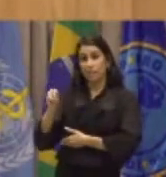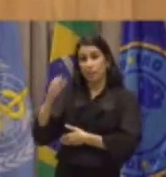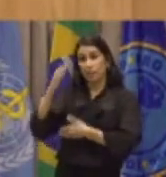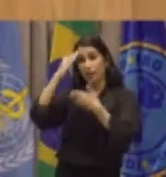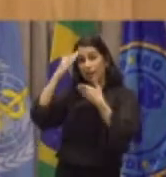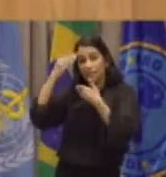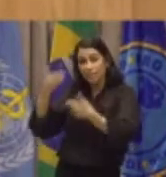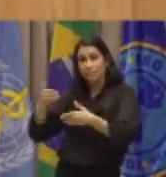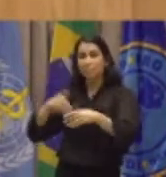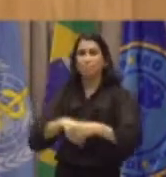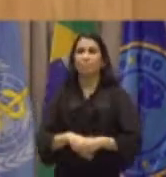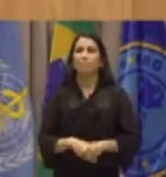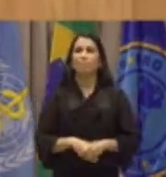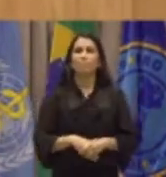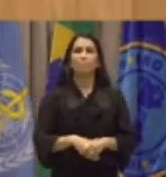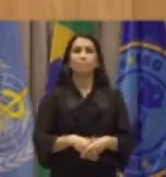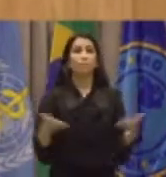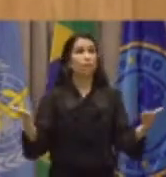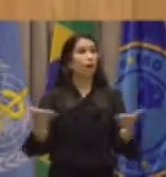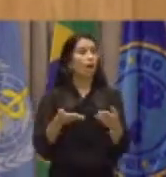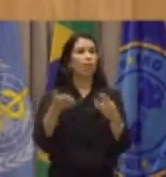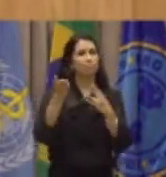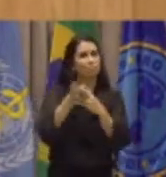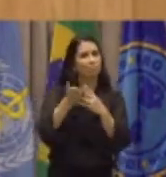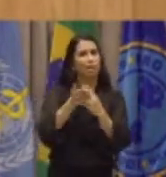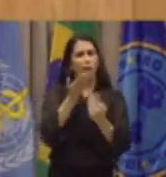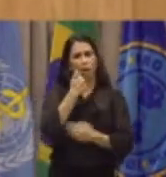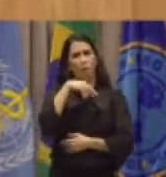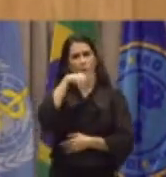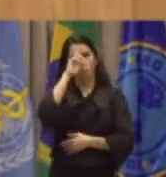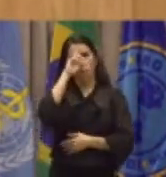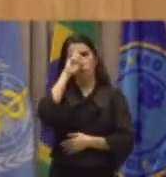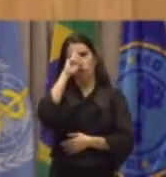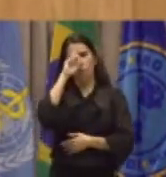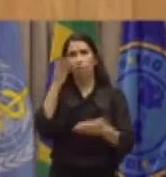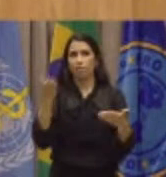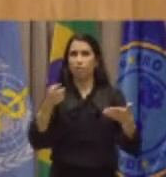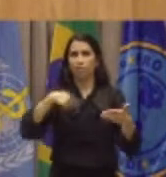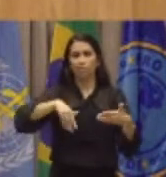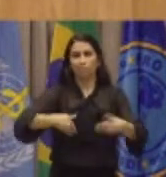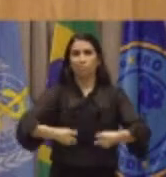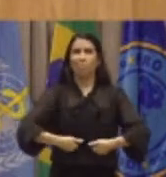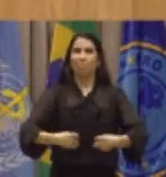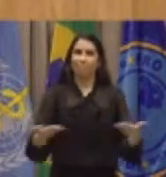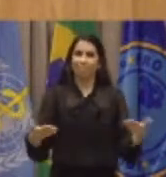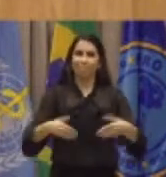Sandro. And let's stop now for lunch.